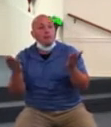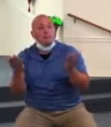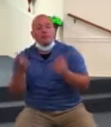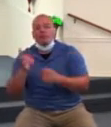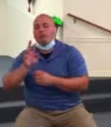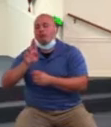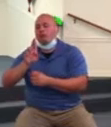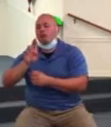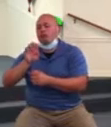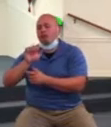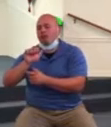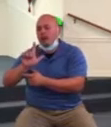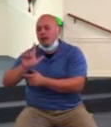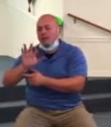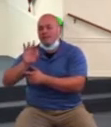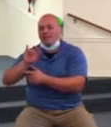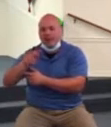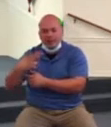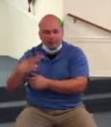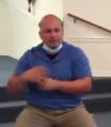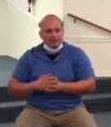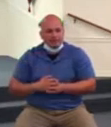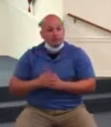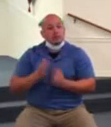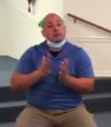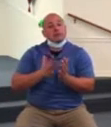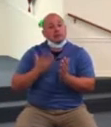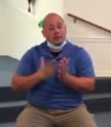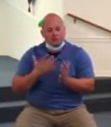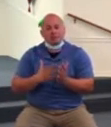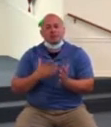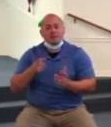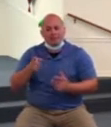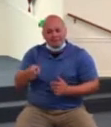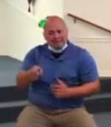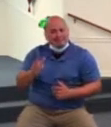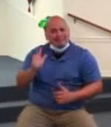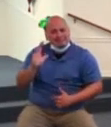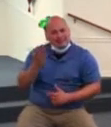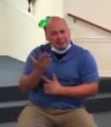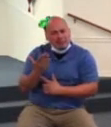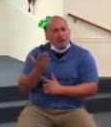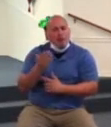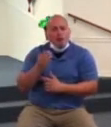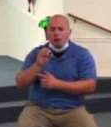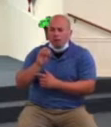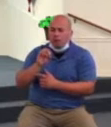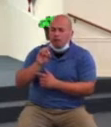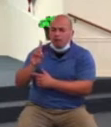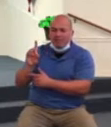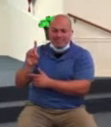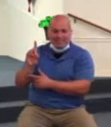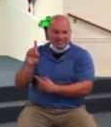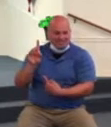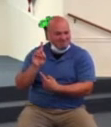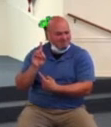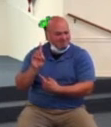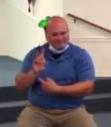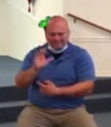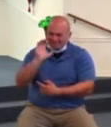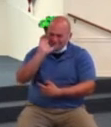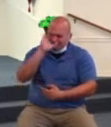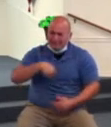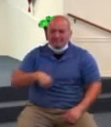know, it looks pretty odd sometimes. It's just not what you would normally expect in some cases. It